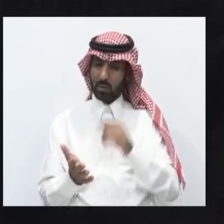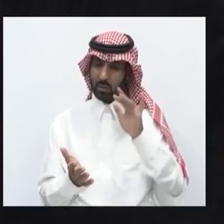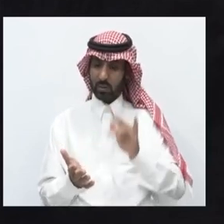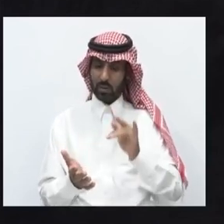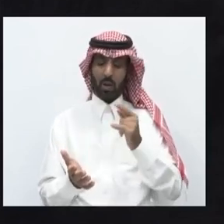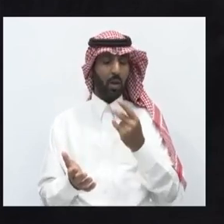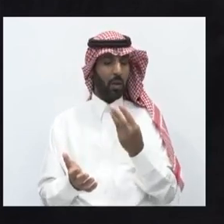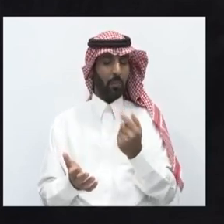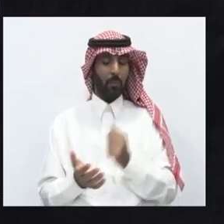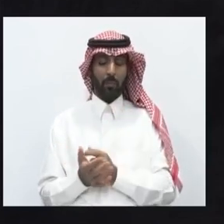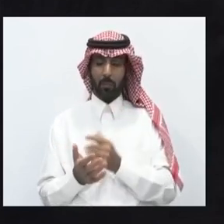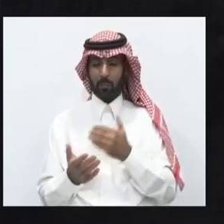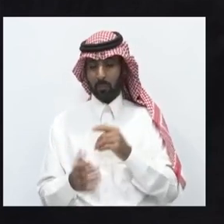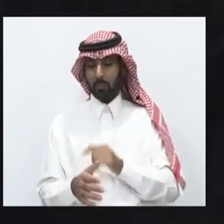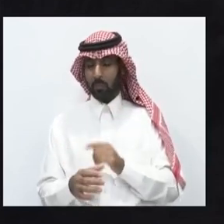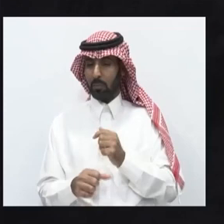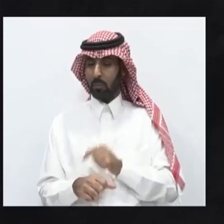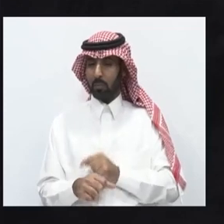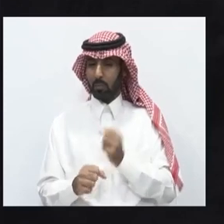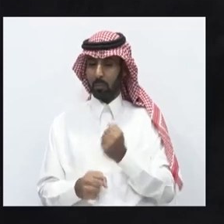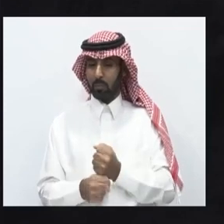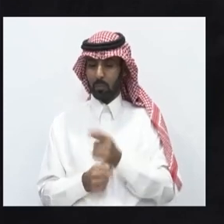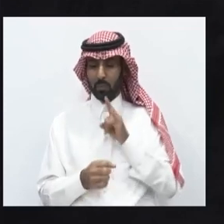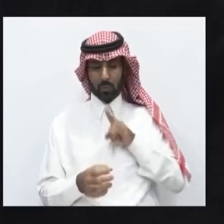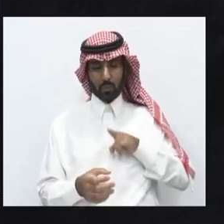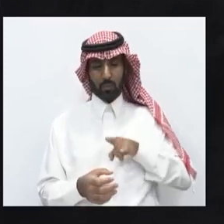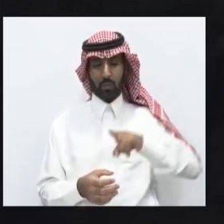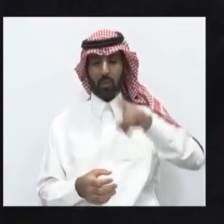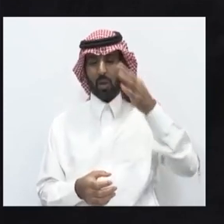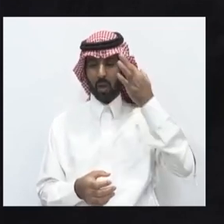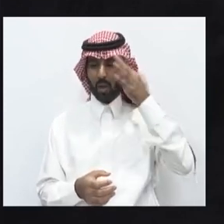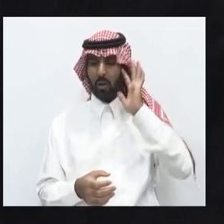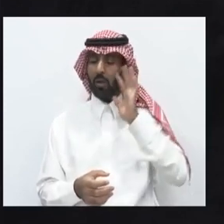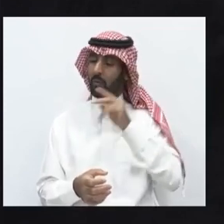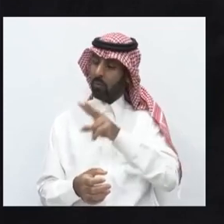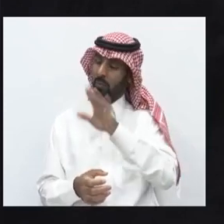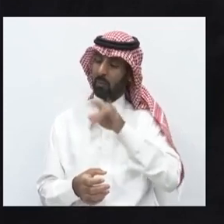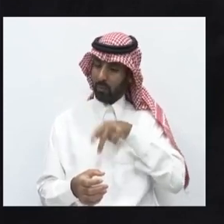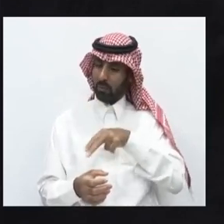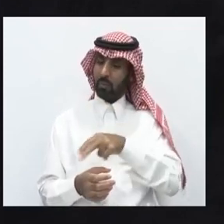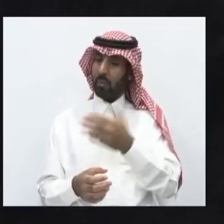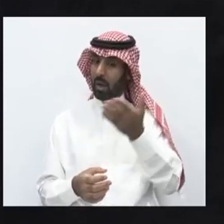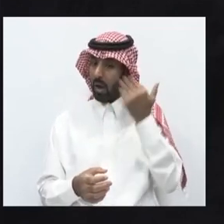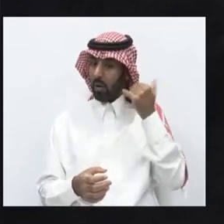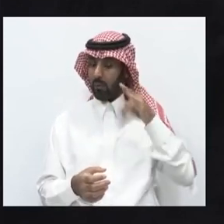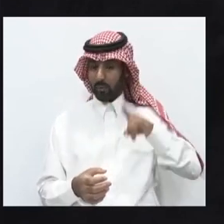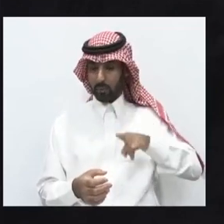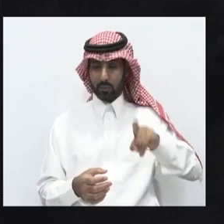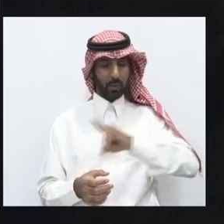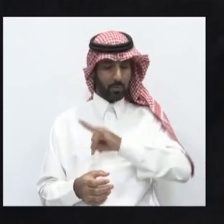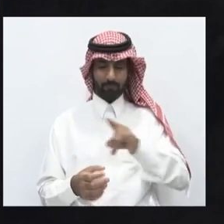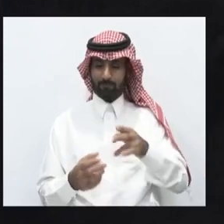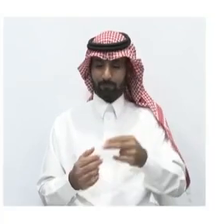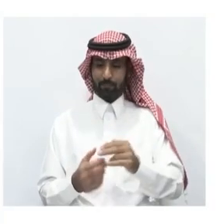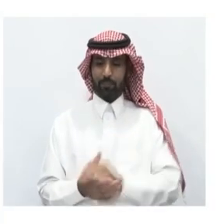the plane took off and you're in the air. Now you can sit if there's an open seat. But before takeoff, no, that's